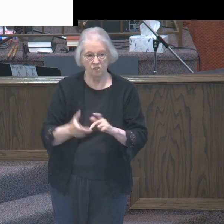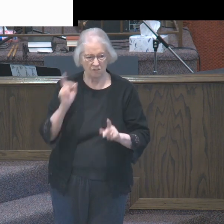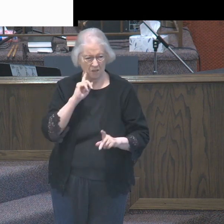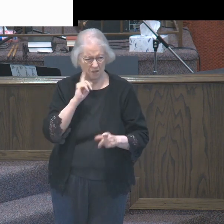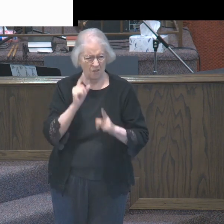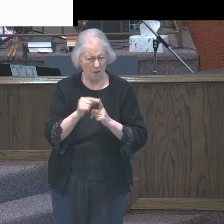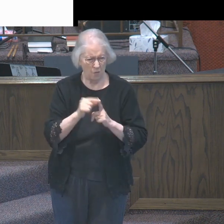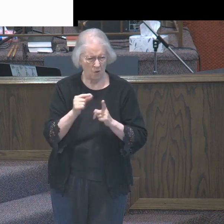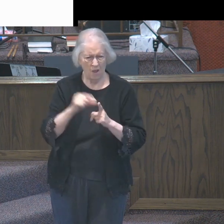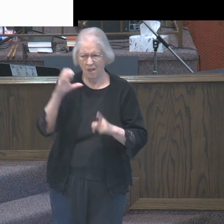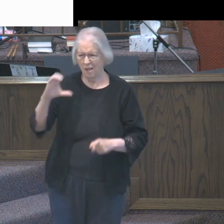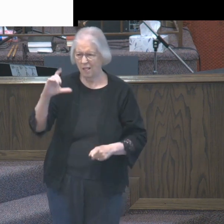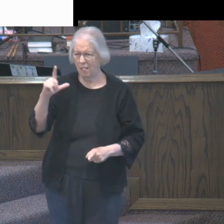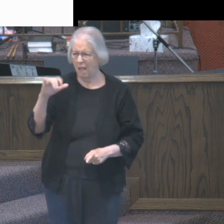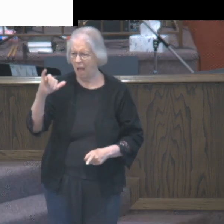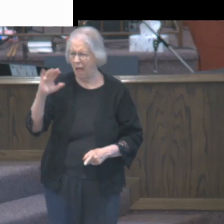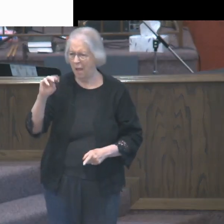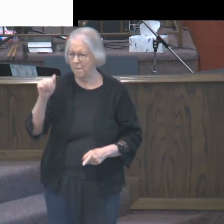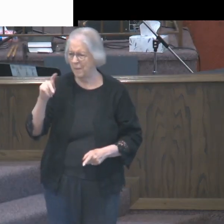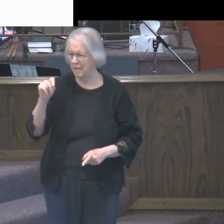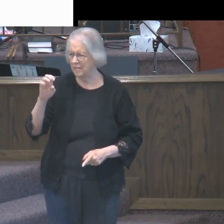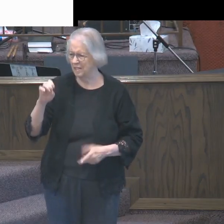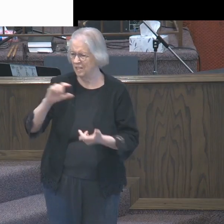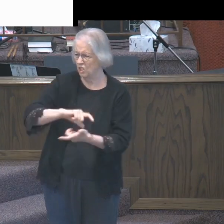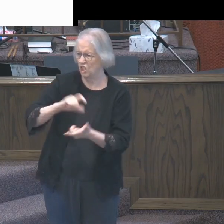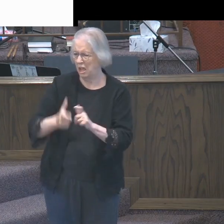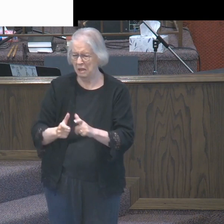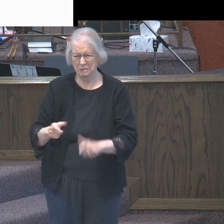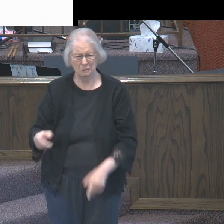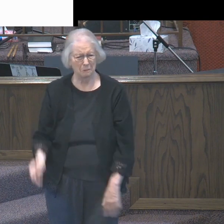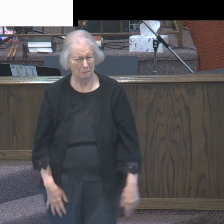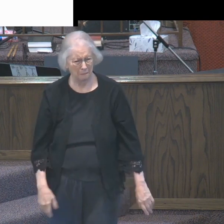you believe about God?